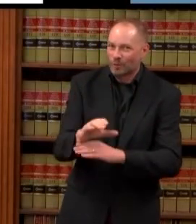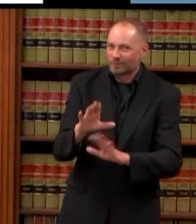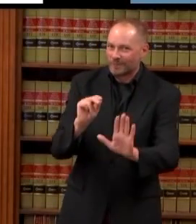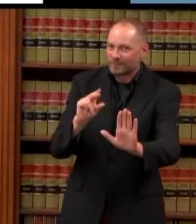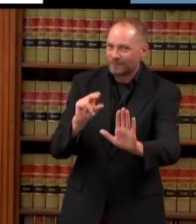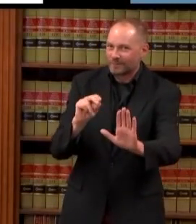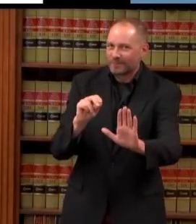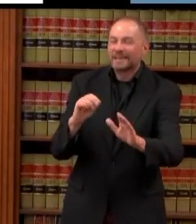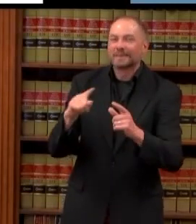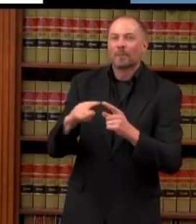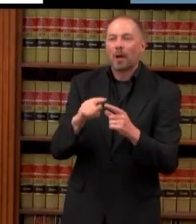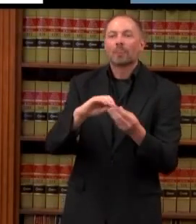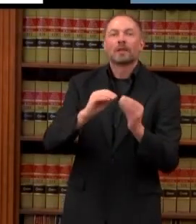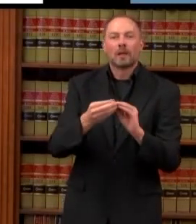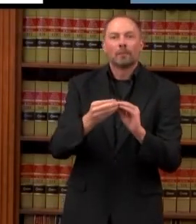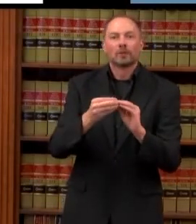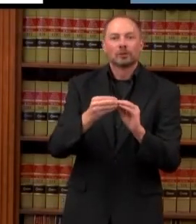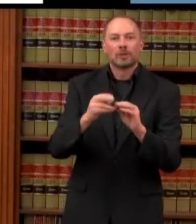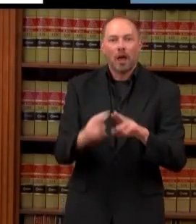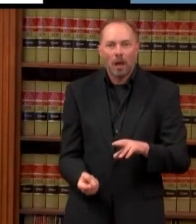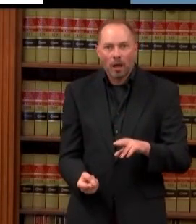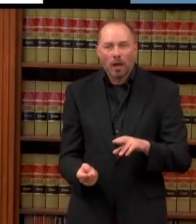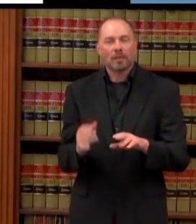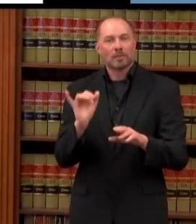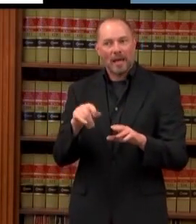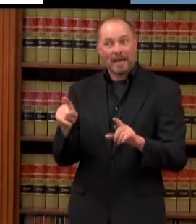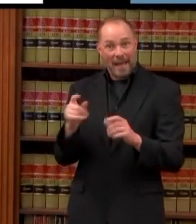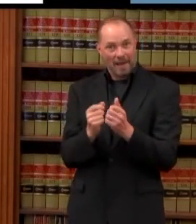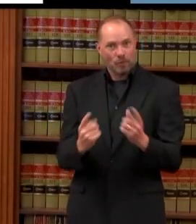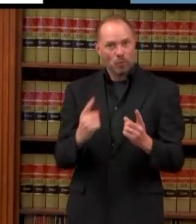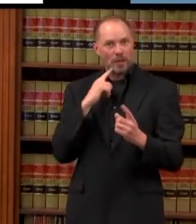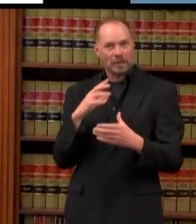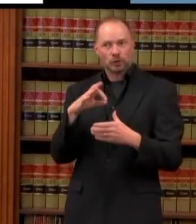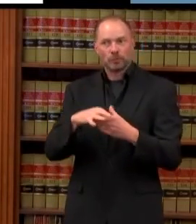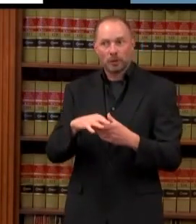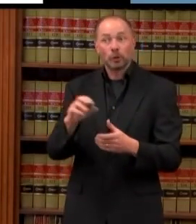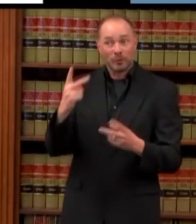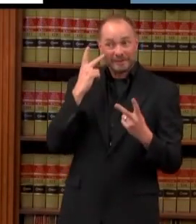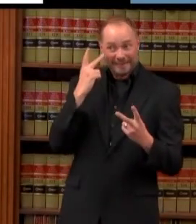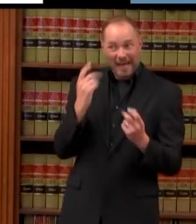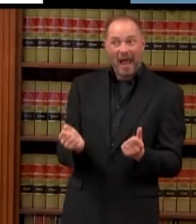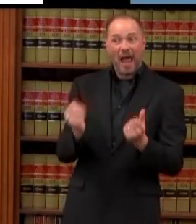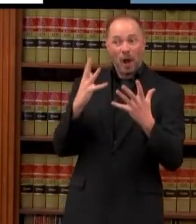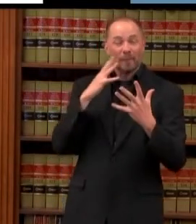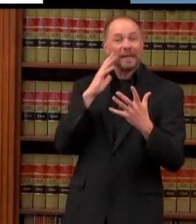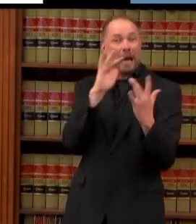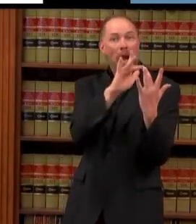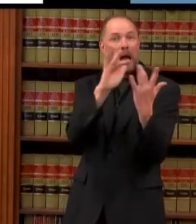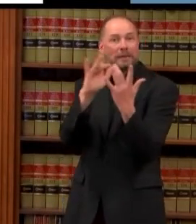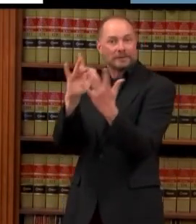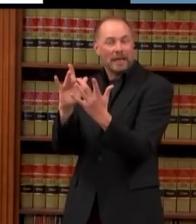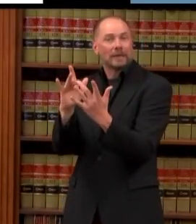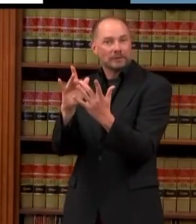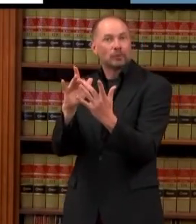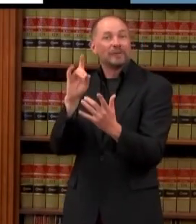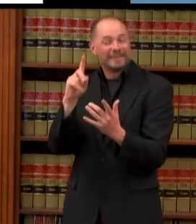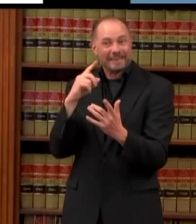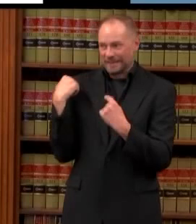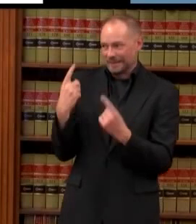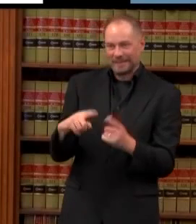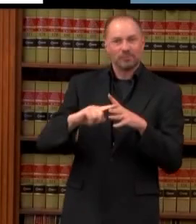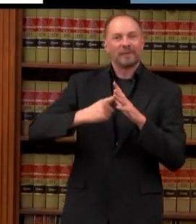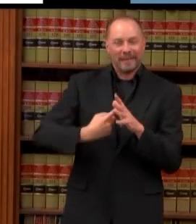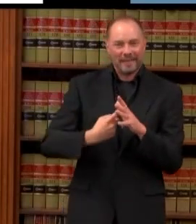numbers down and everyone contributing. You can look at the number of compliance contacts that we've conducted since the beginning of this